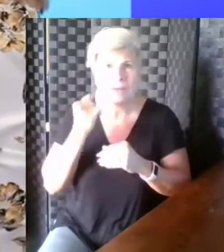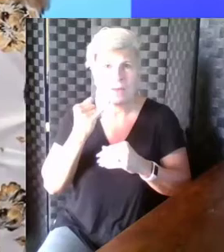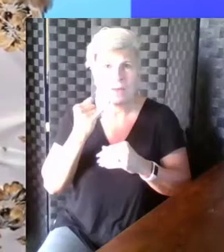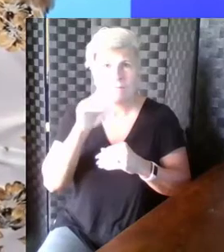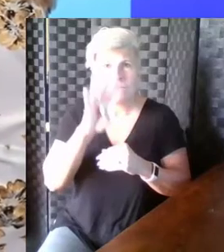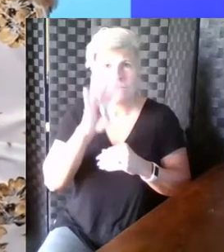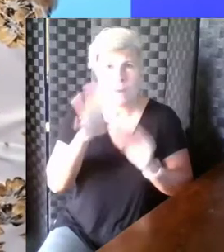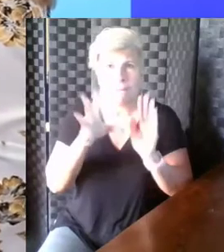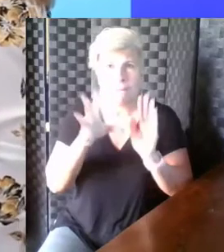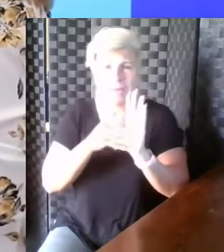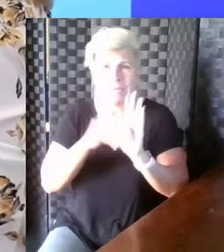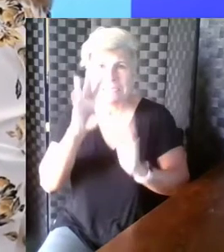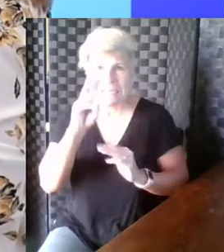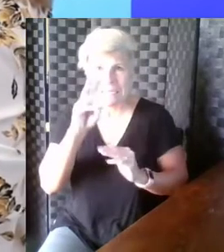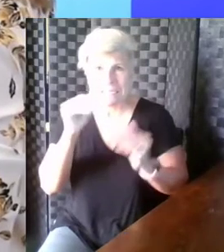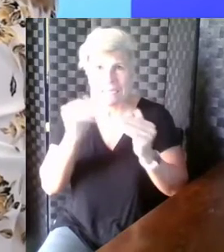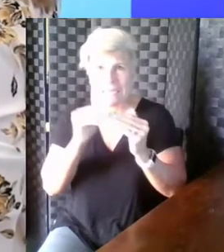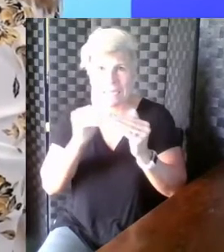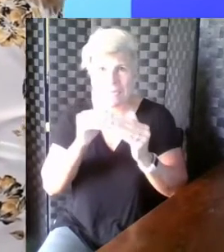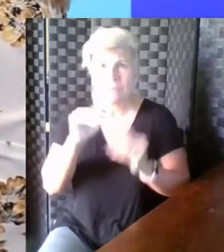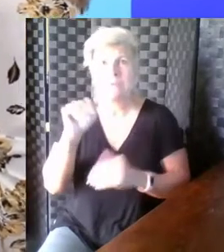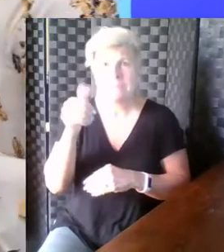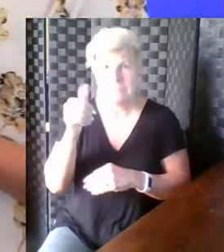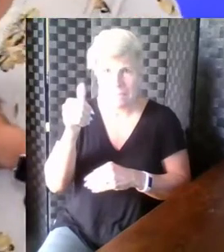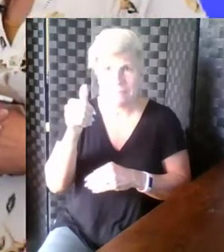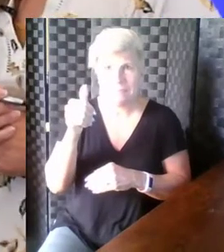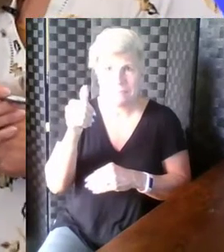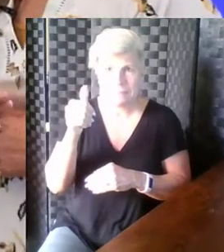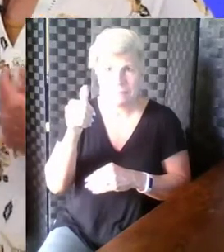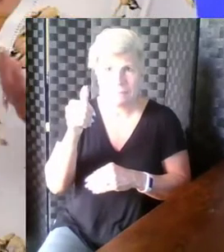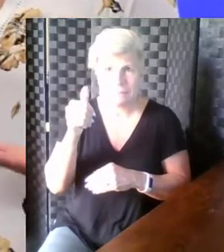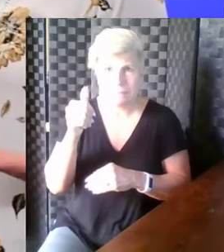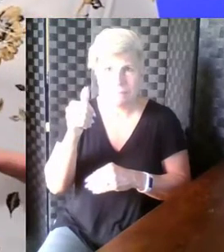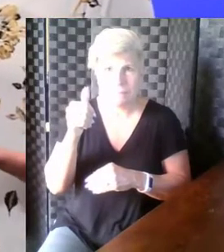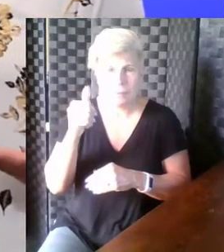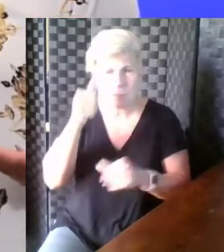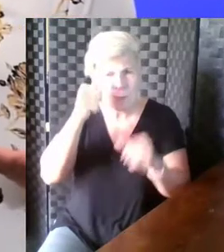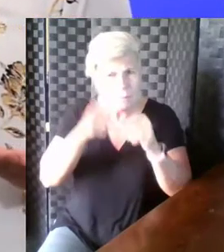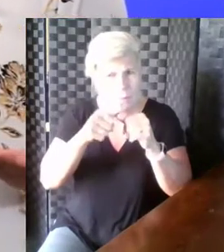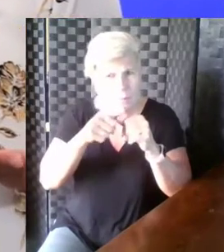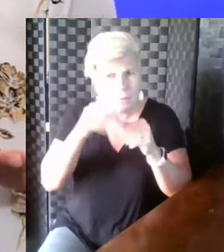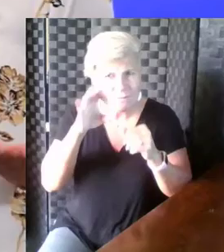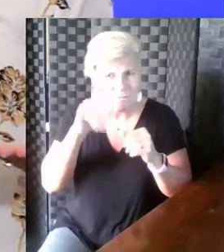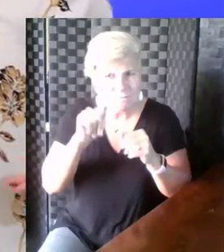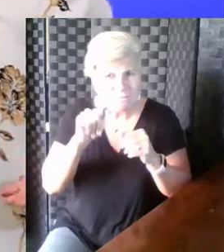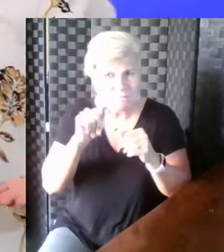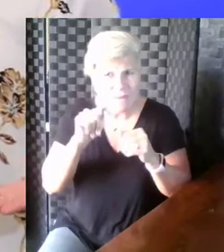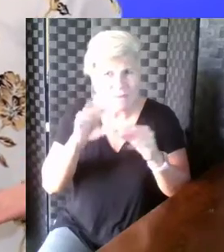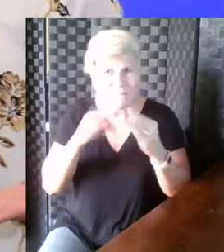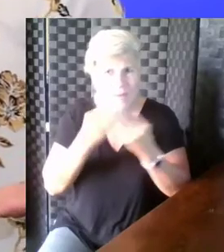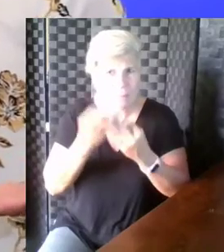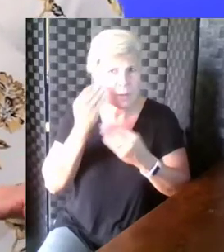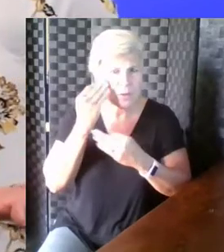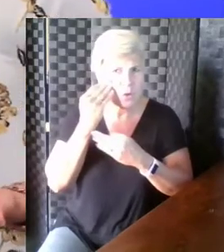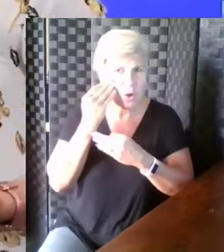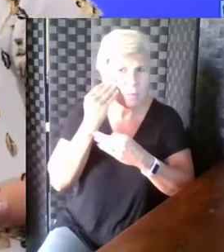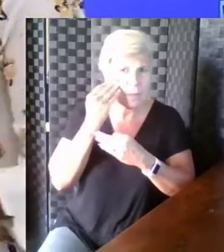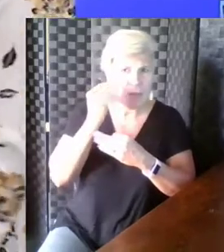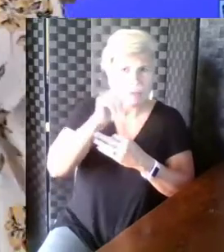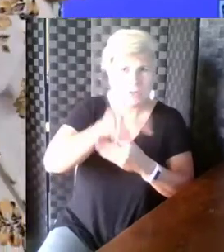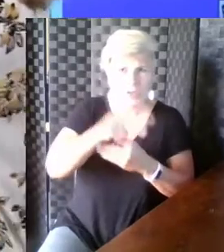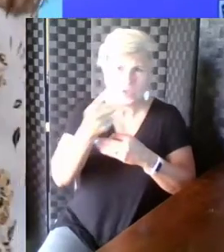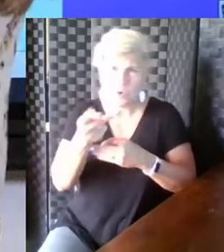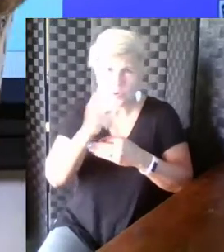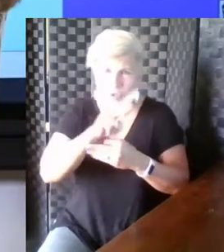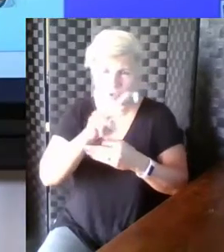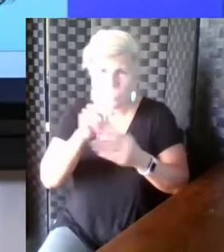take 4 plus 6, then I'm going to get the number 10. And remember with fact families and what we know about the commutative property is that